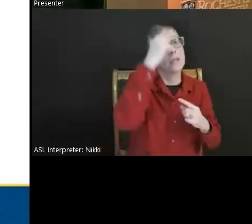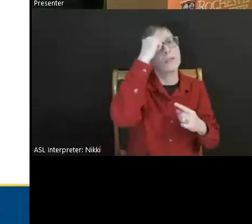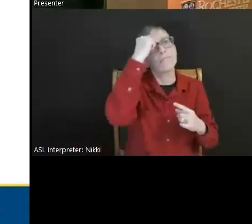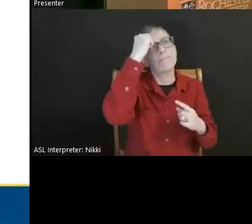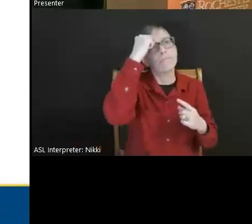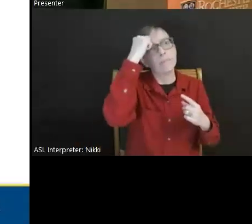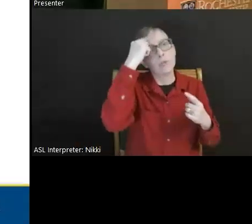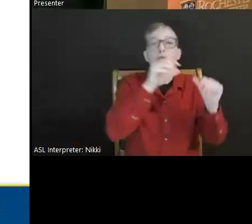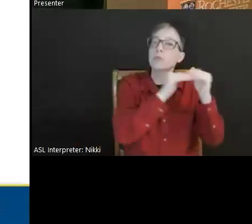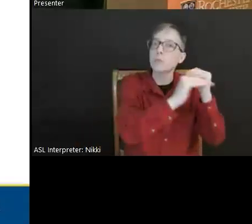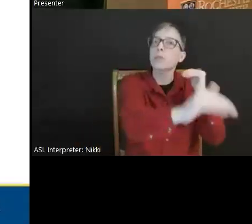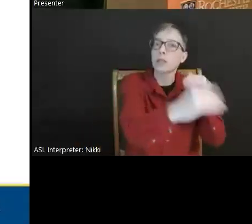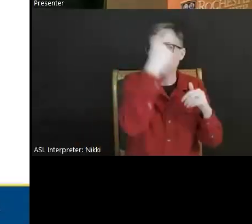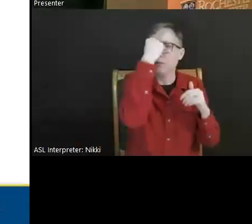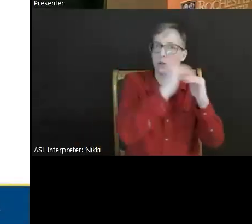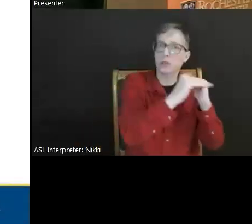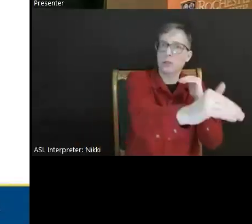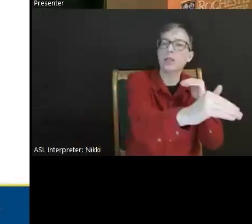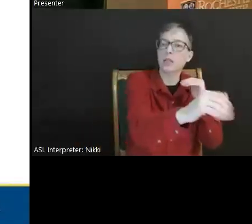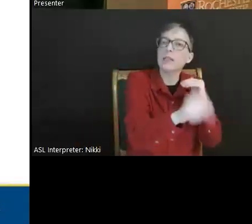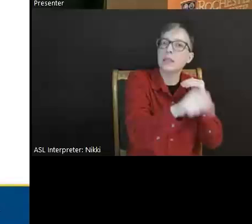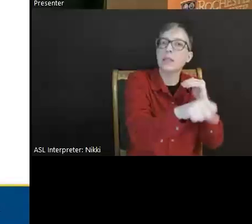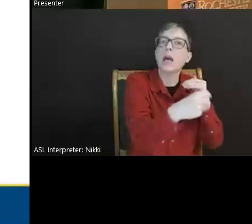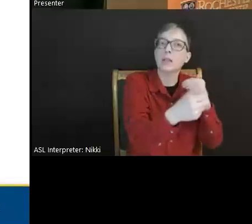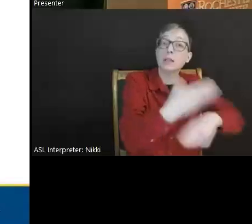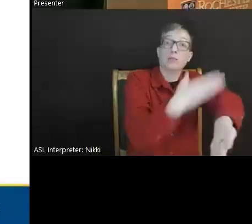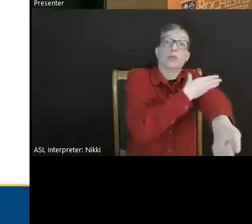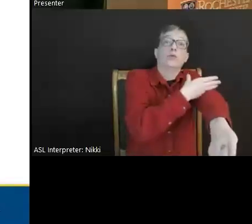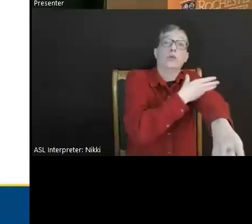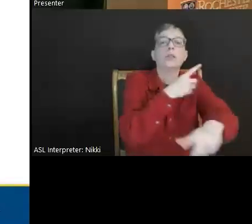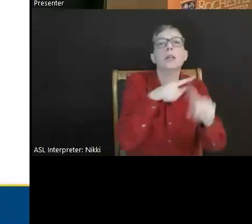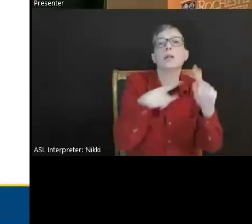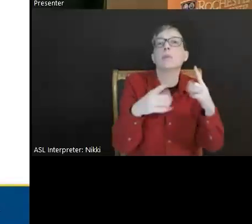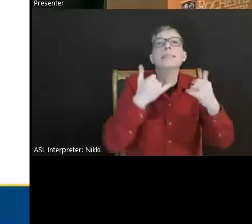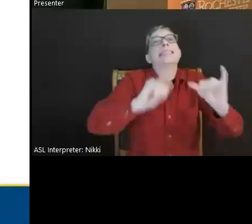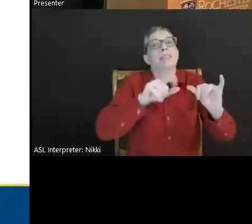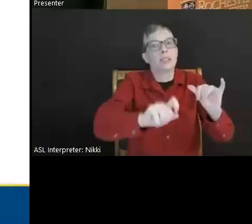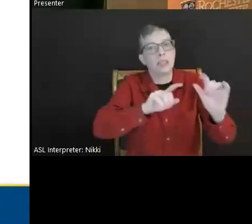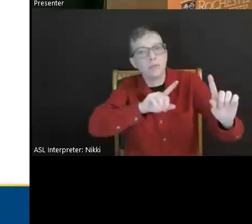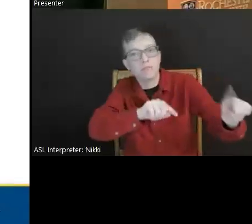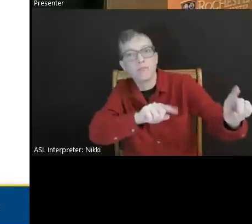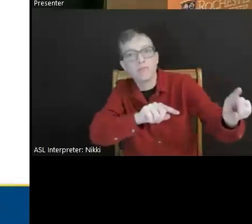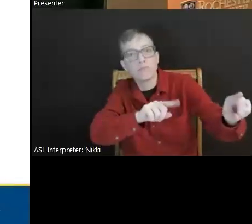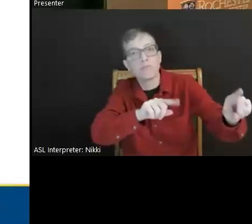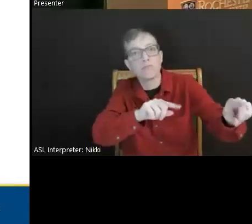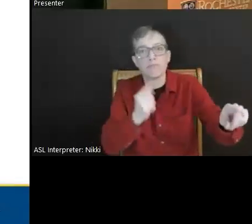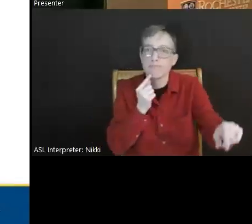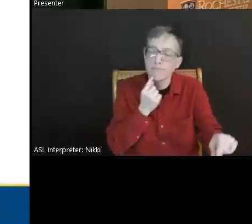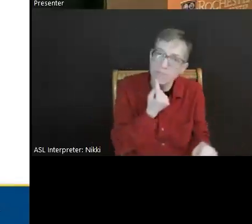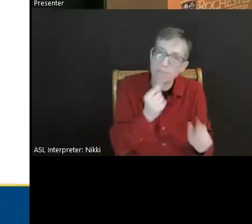are not able to step down in care, still need intensive psychosocial support.